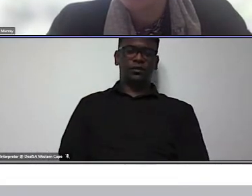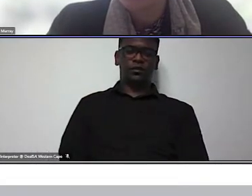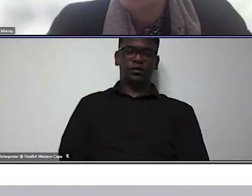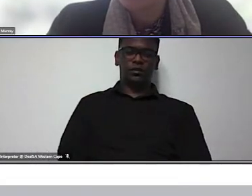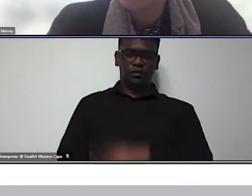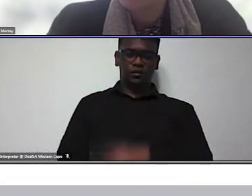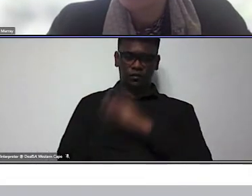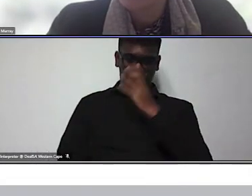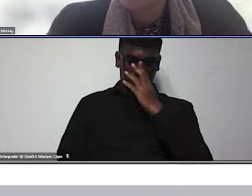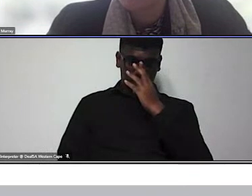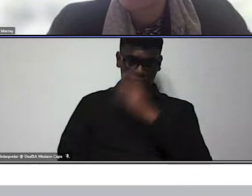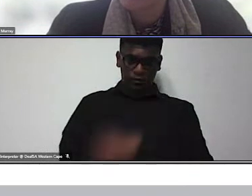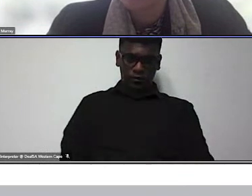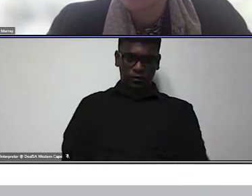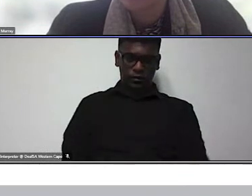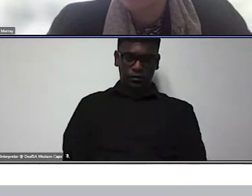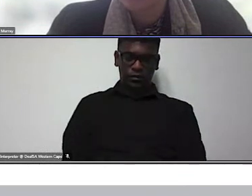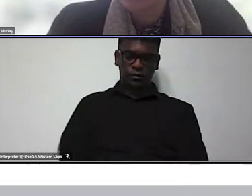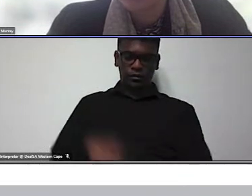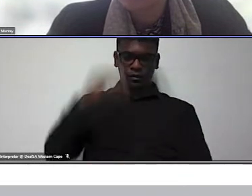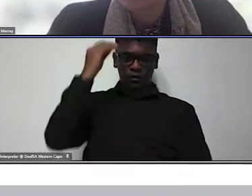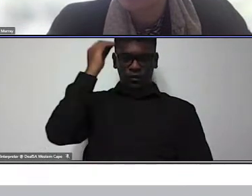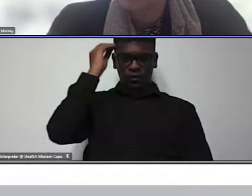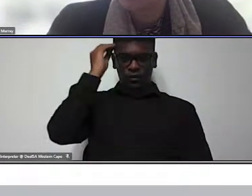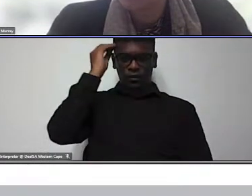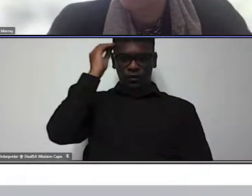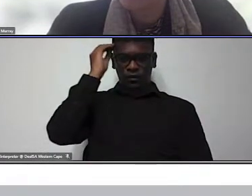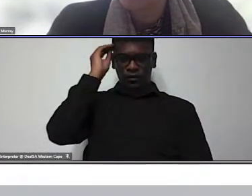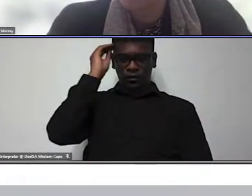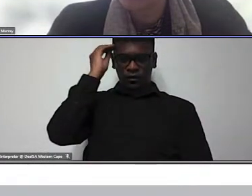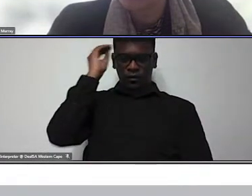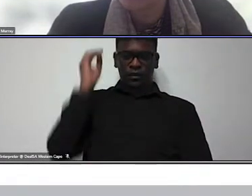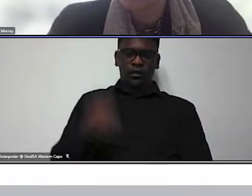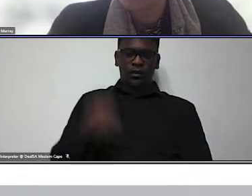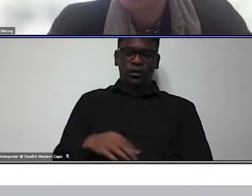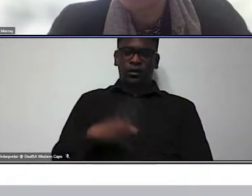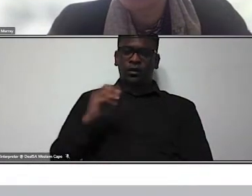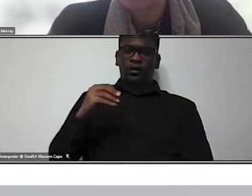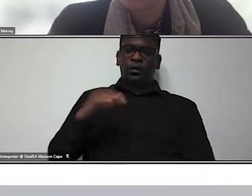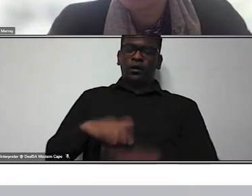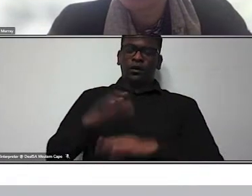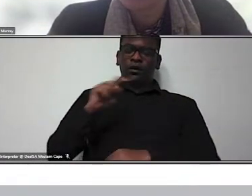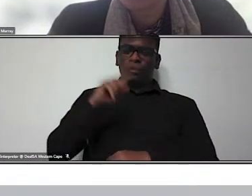Thank you very much. Members, I'm going to check again if there are any further questions.